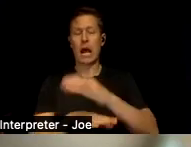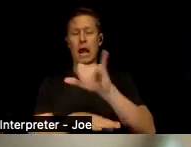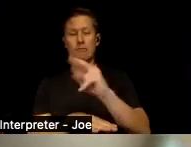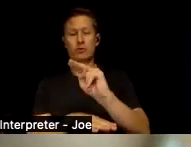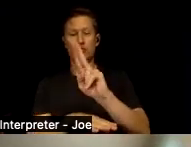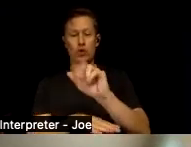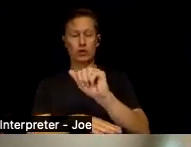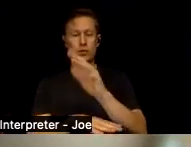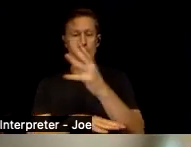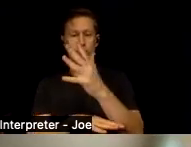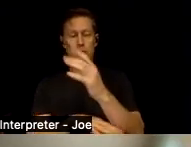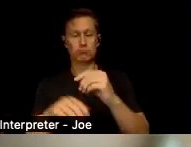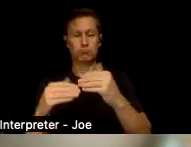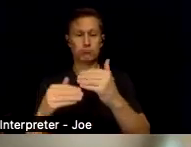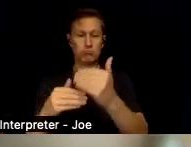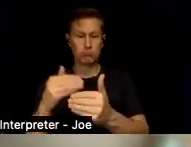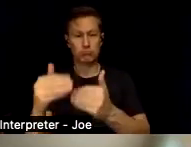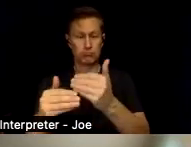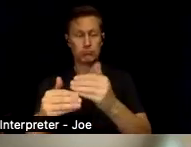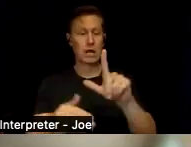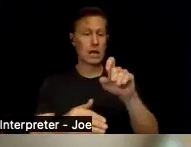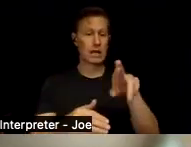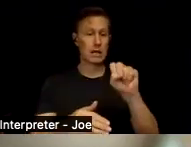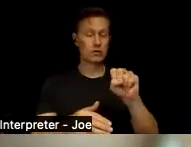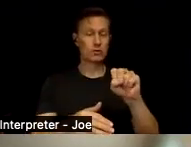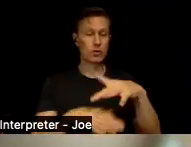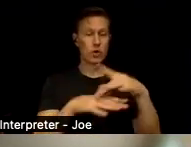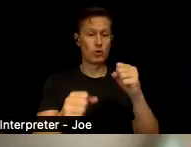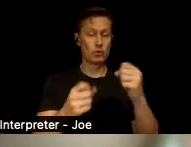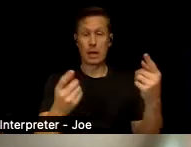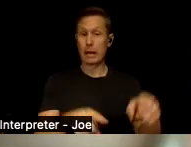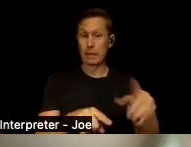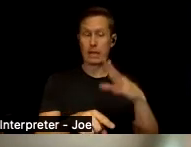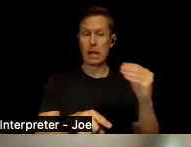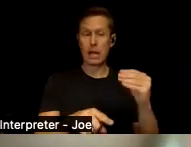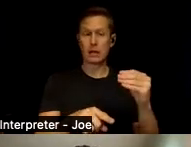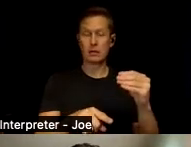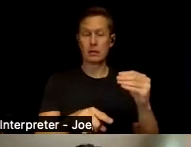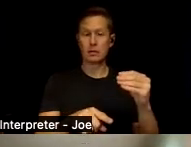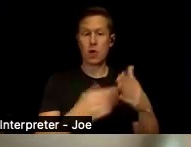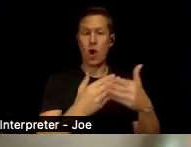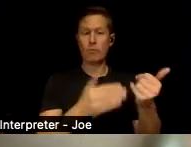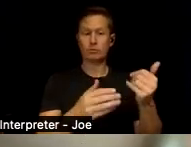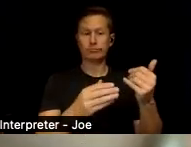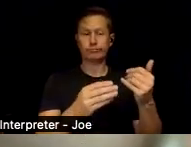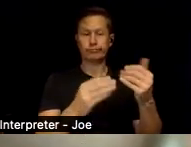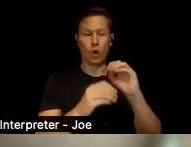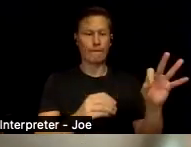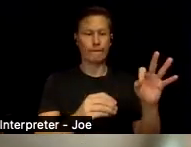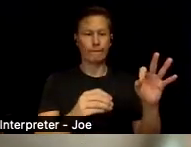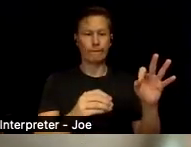along. And then the Landers earthquake happens and they're almost entirely shut off. So this gives